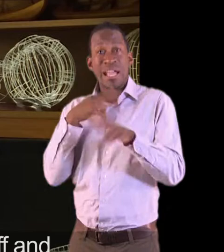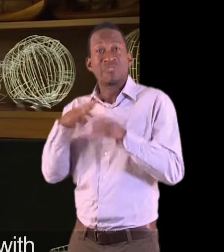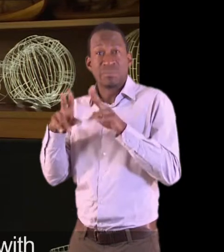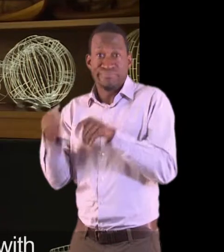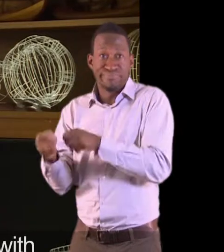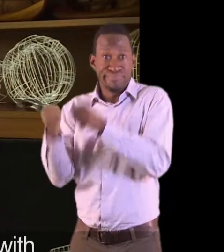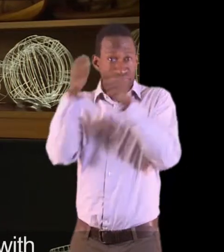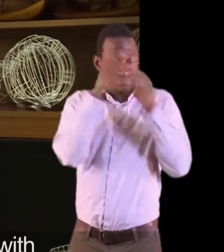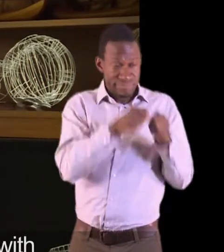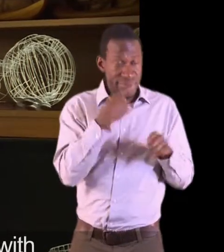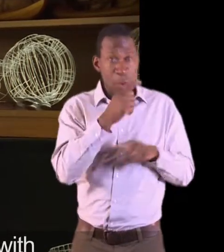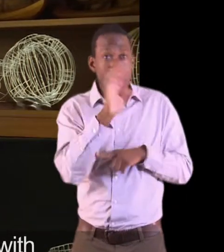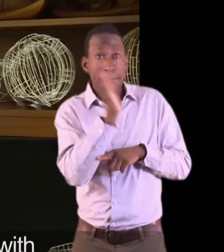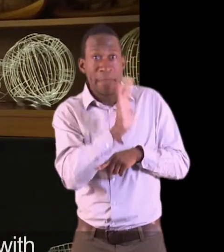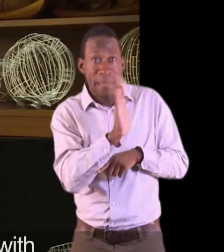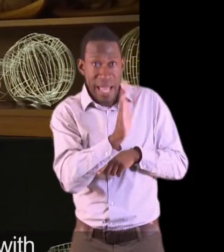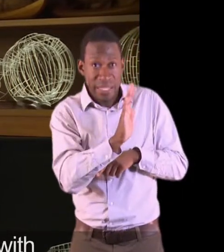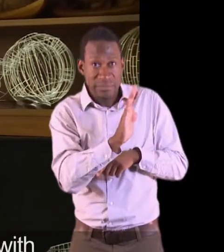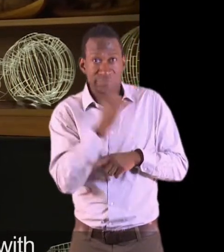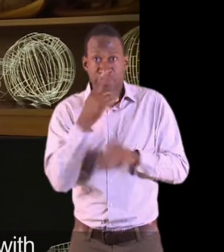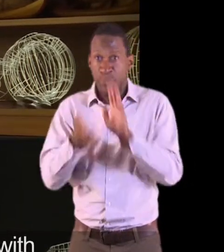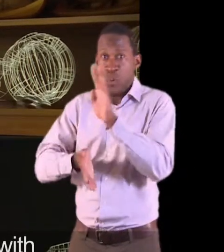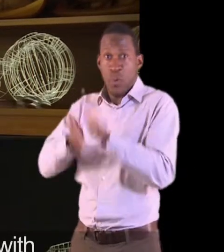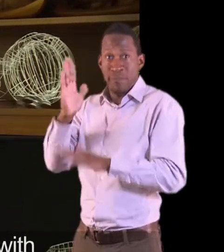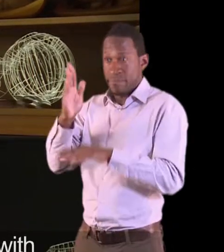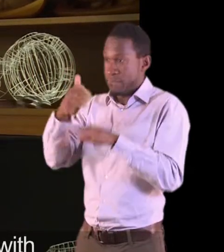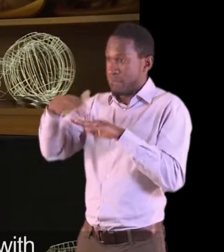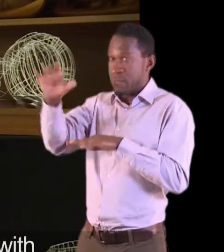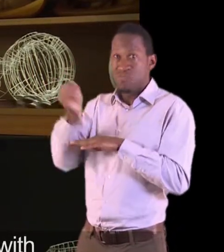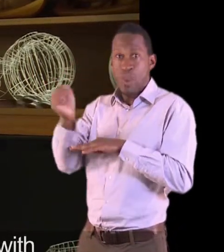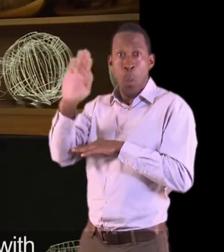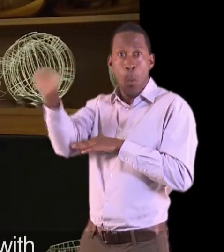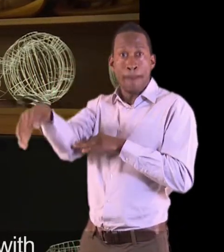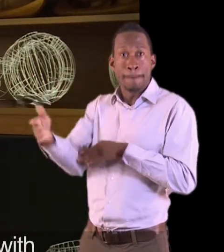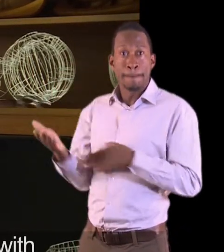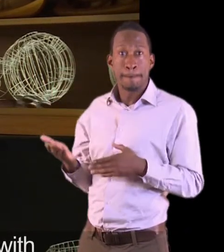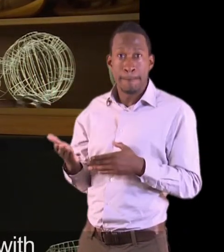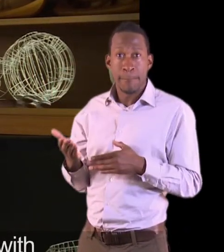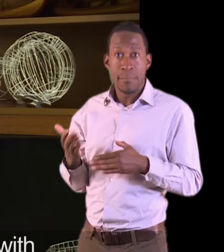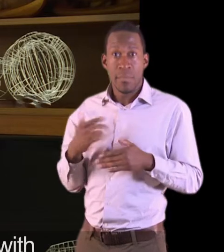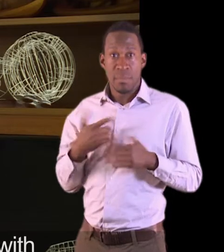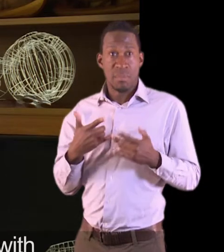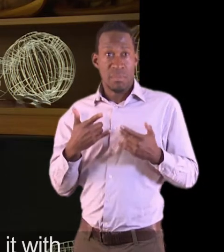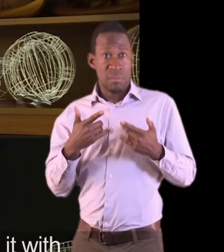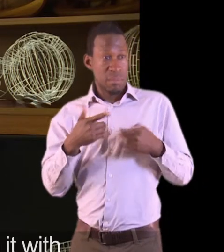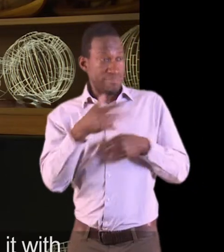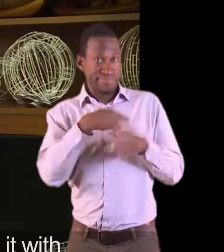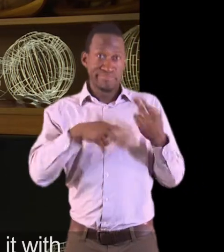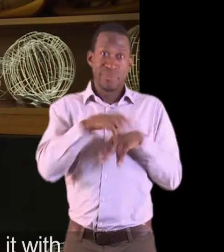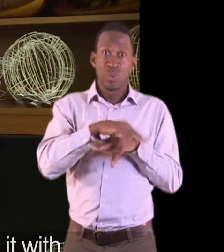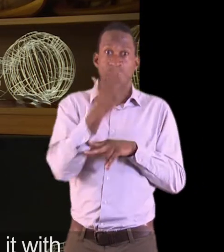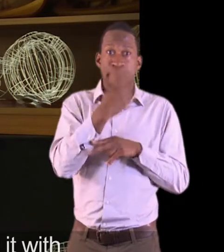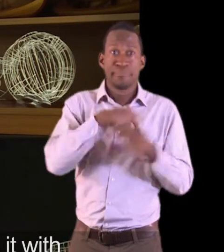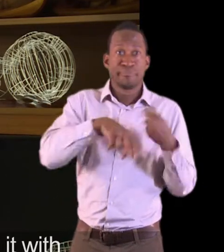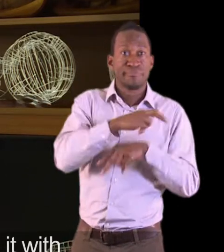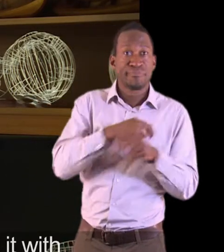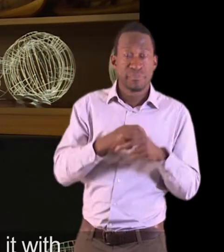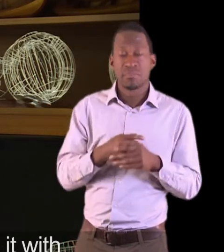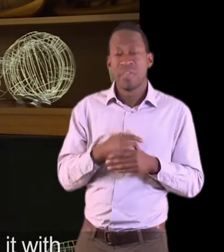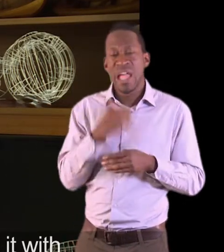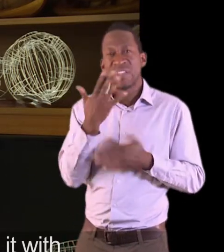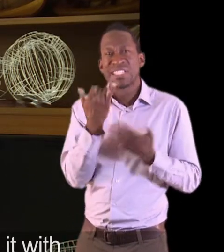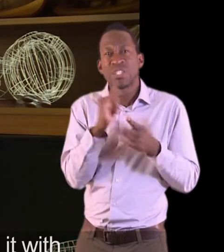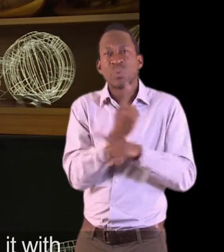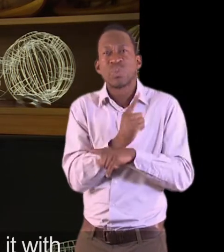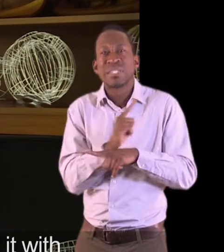back home, and you'd muck in with the rest of the school again. How often was that? Every 6 weeks I had it with